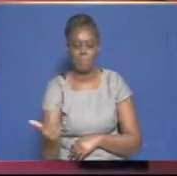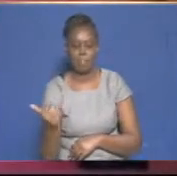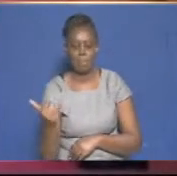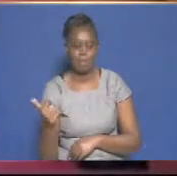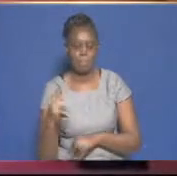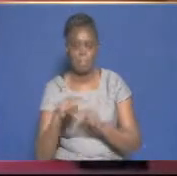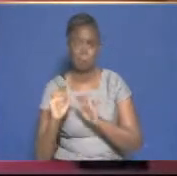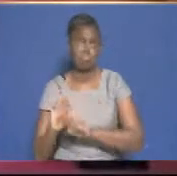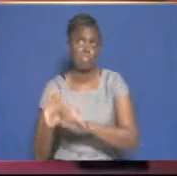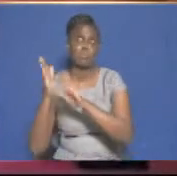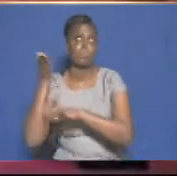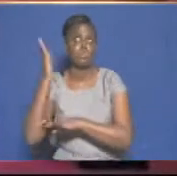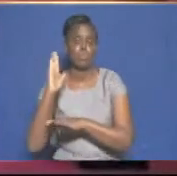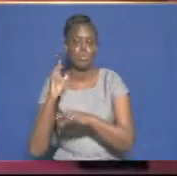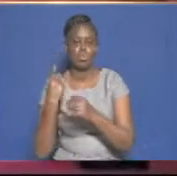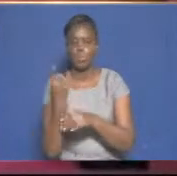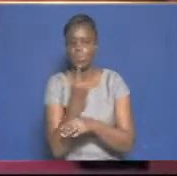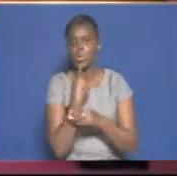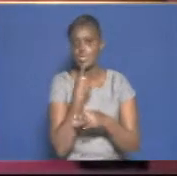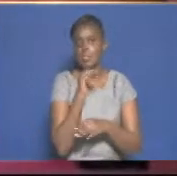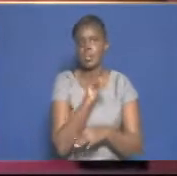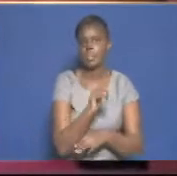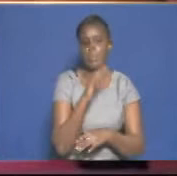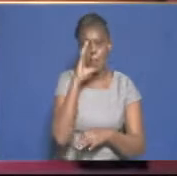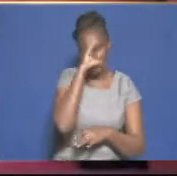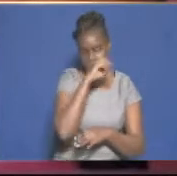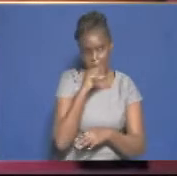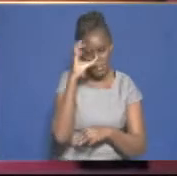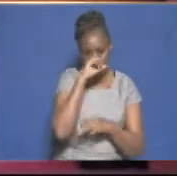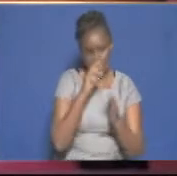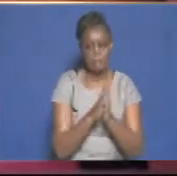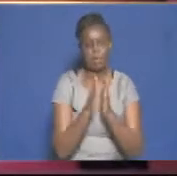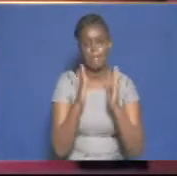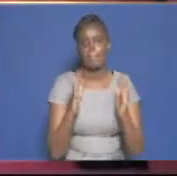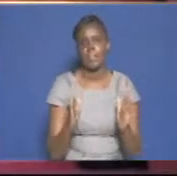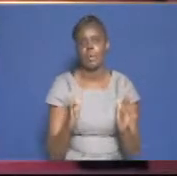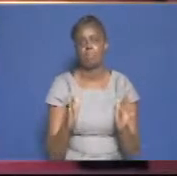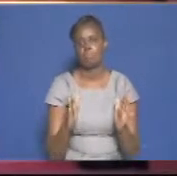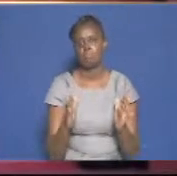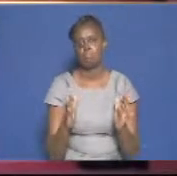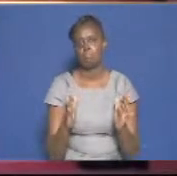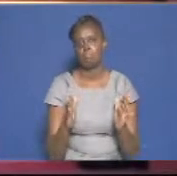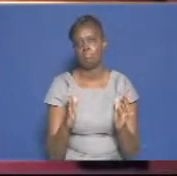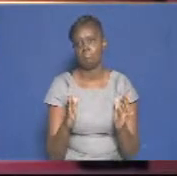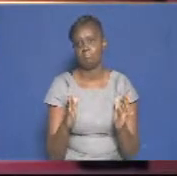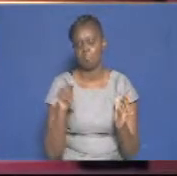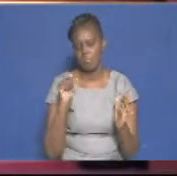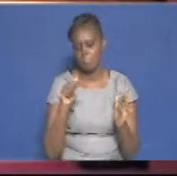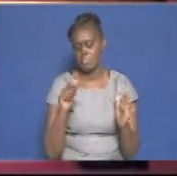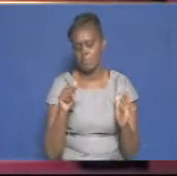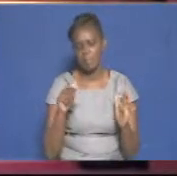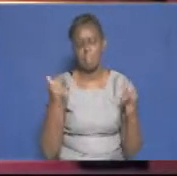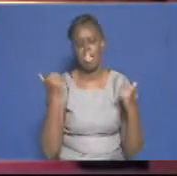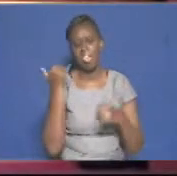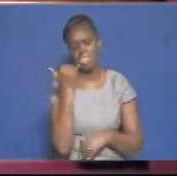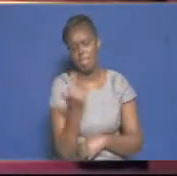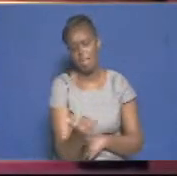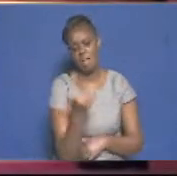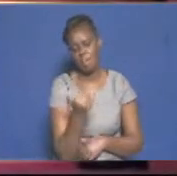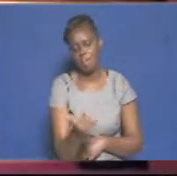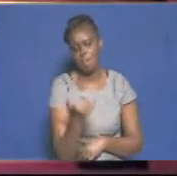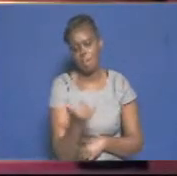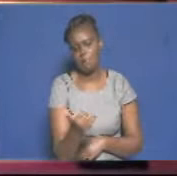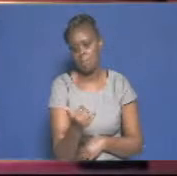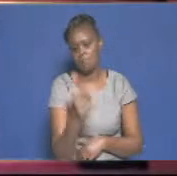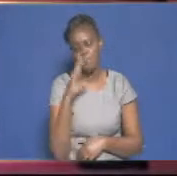and we can only say we'll miss him. It's at the prime of his life. We will miss what he would have